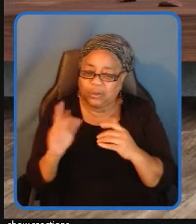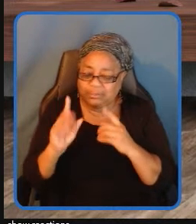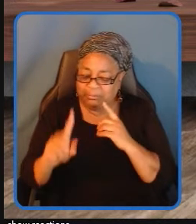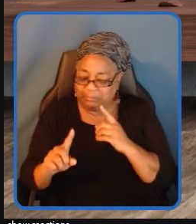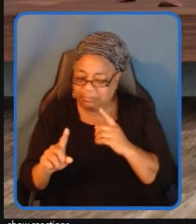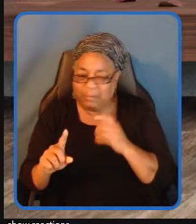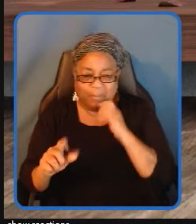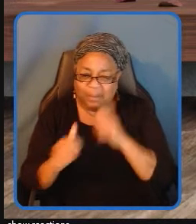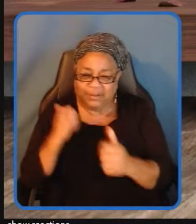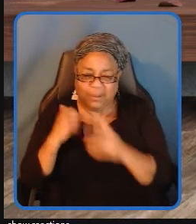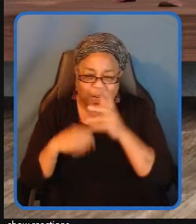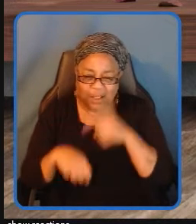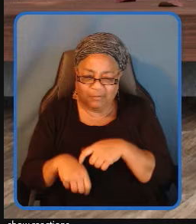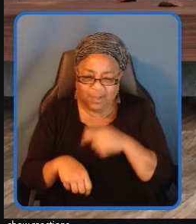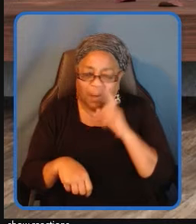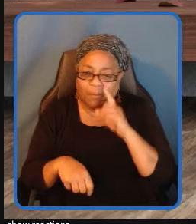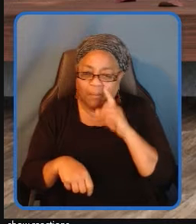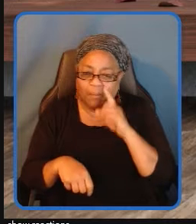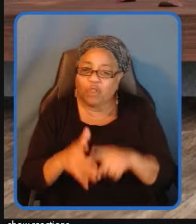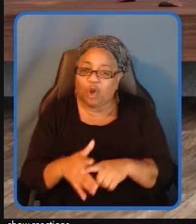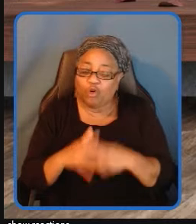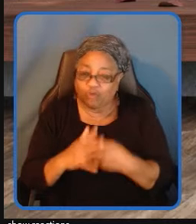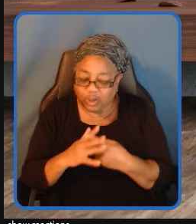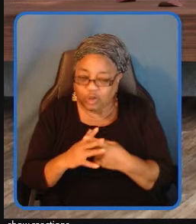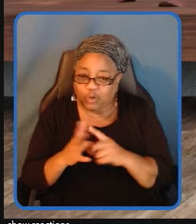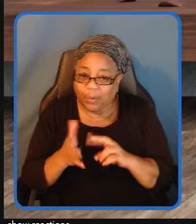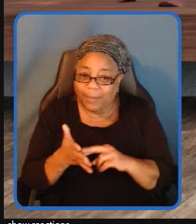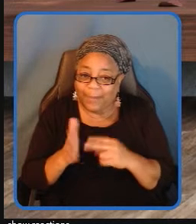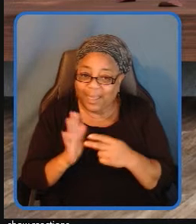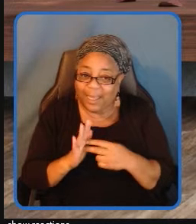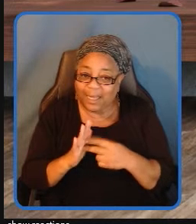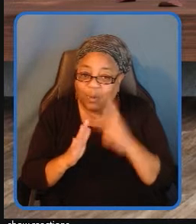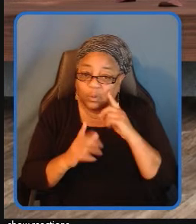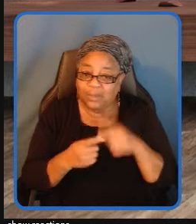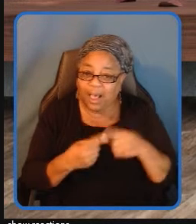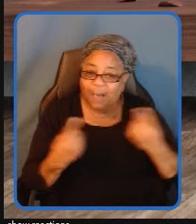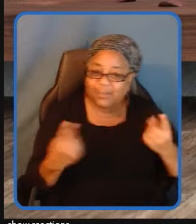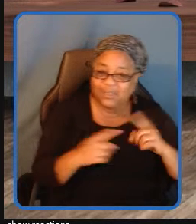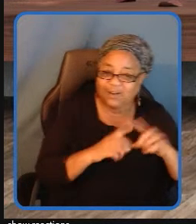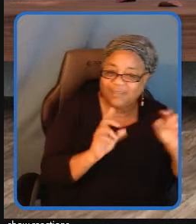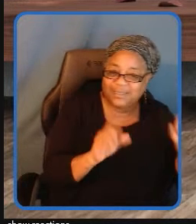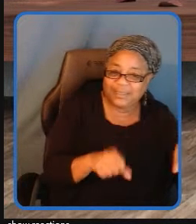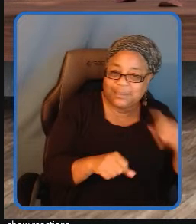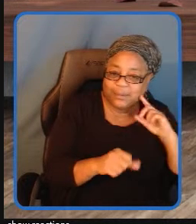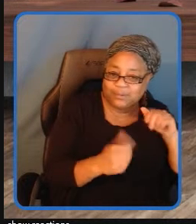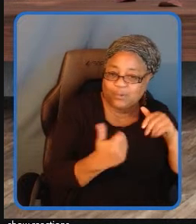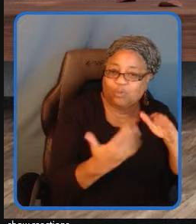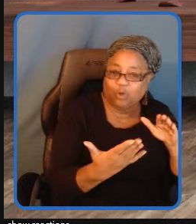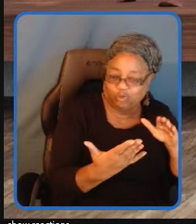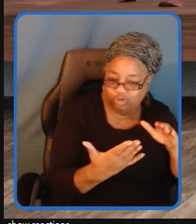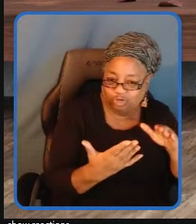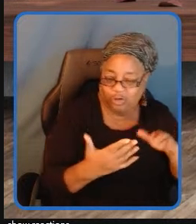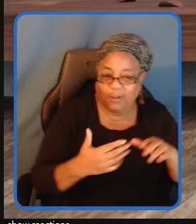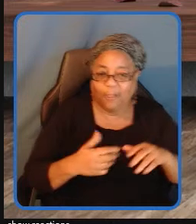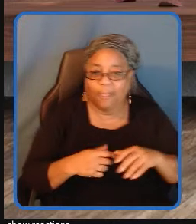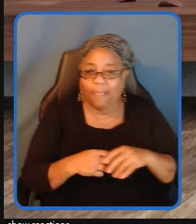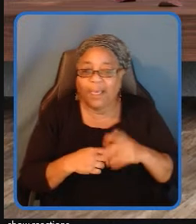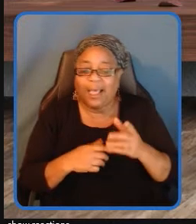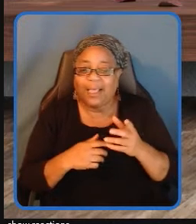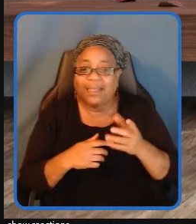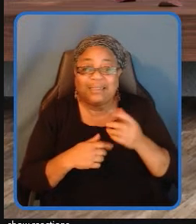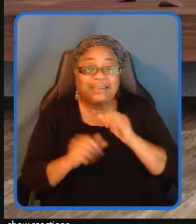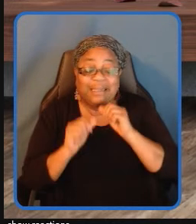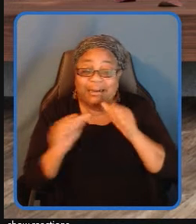But the original meaning of diversity, in some ways, was opposite of a systems approach, was denying